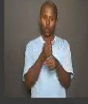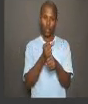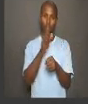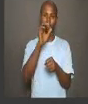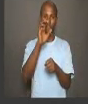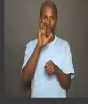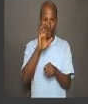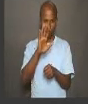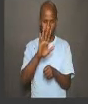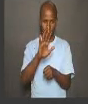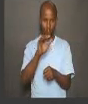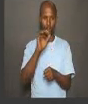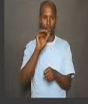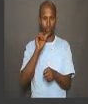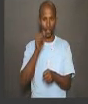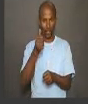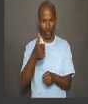5, 10,